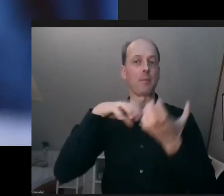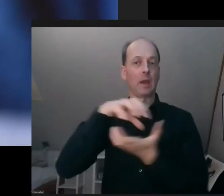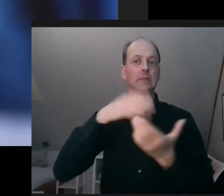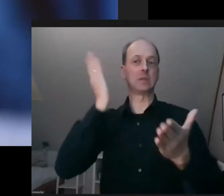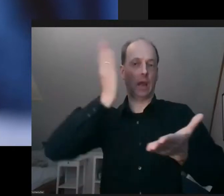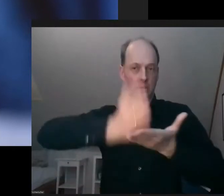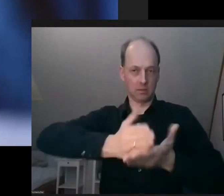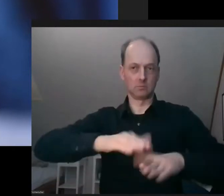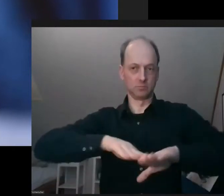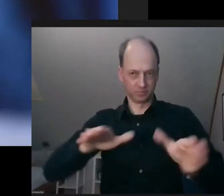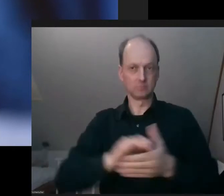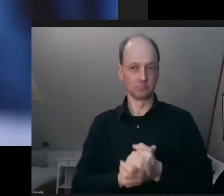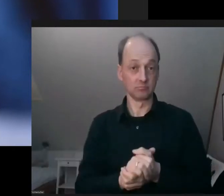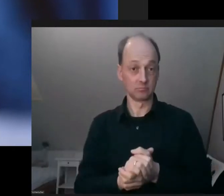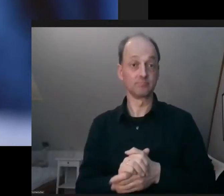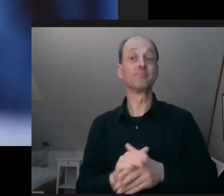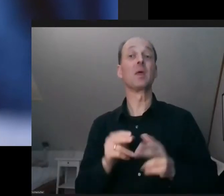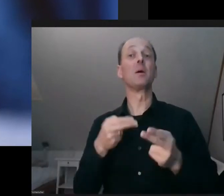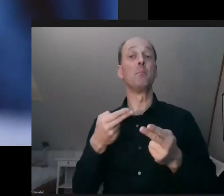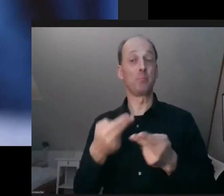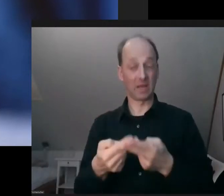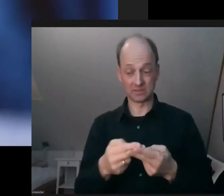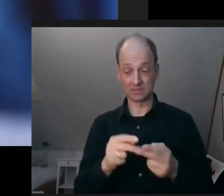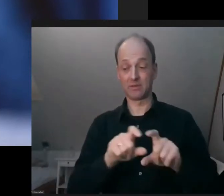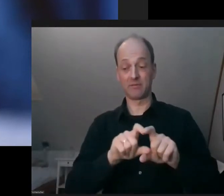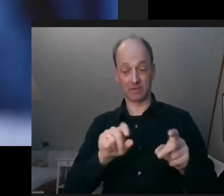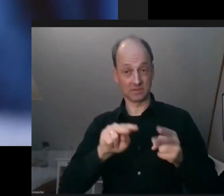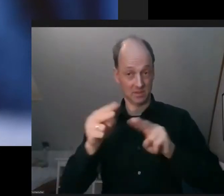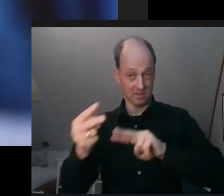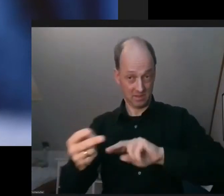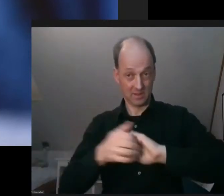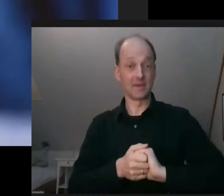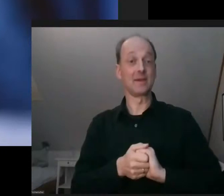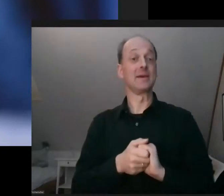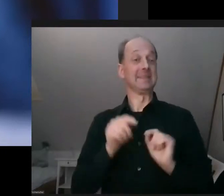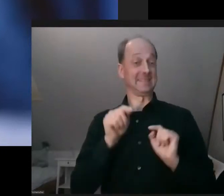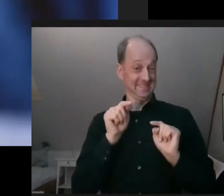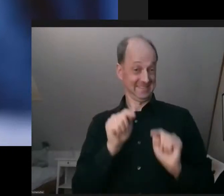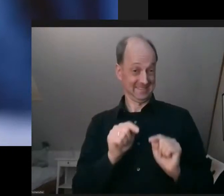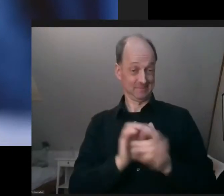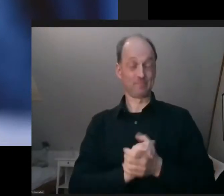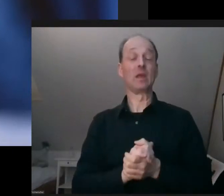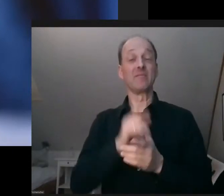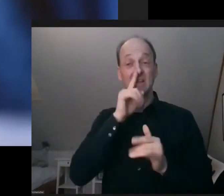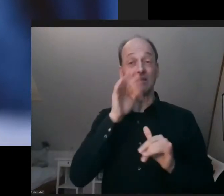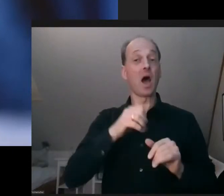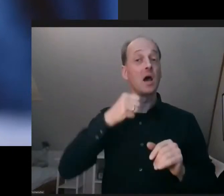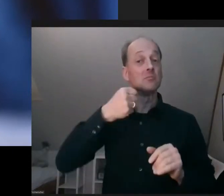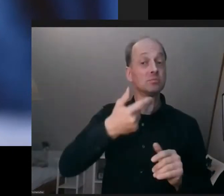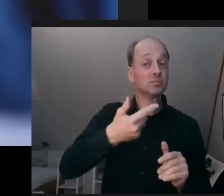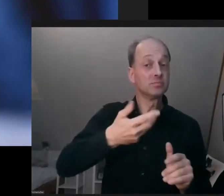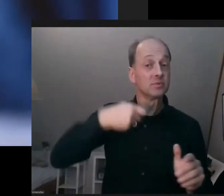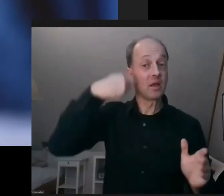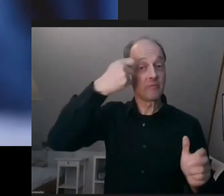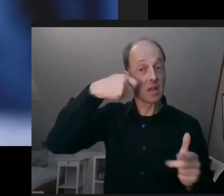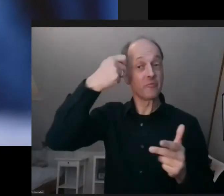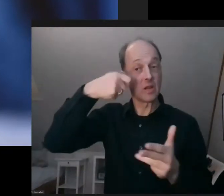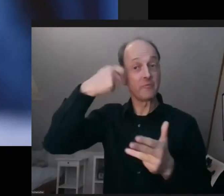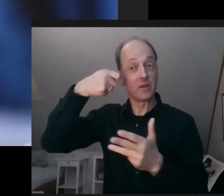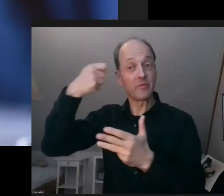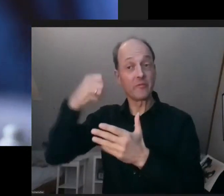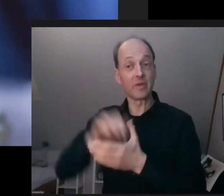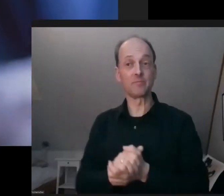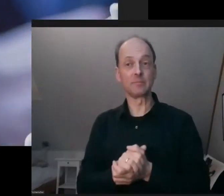crisis. Which leads me to our next topic, because every time we are talking about several films,